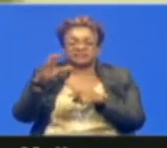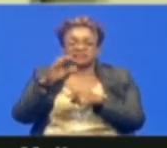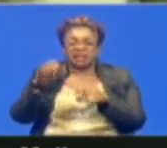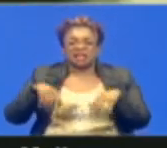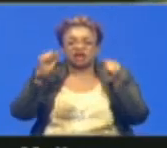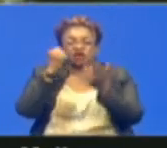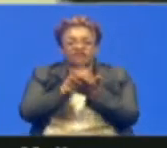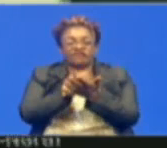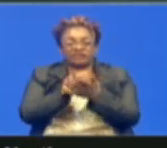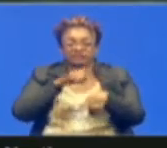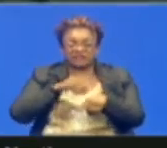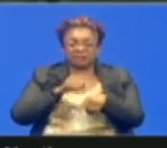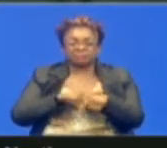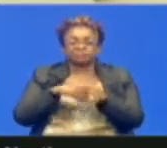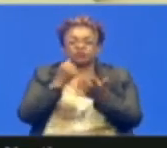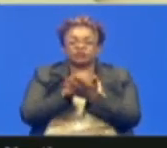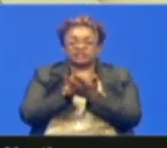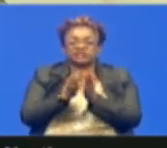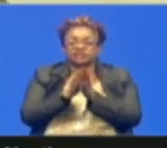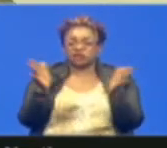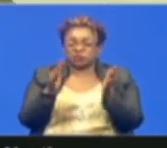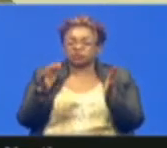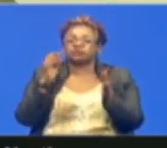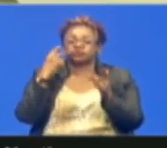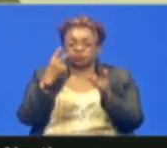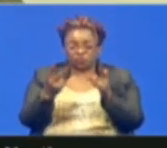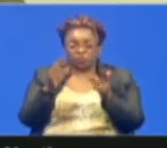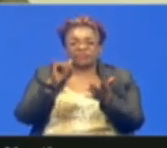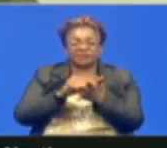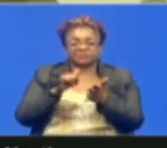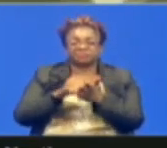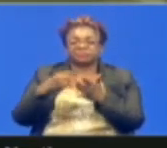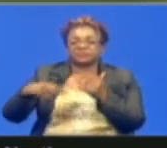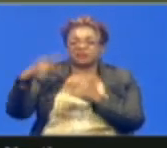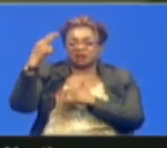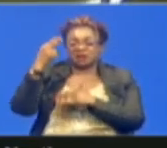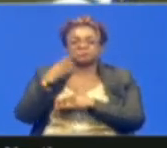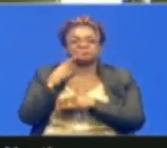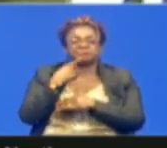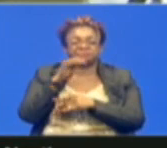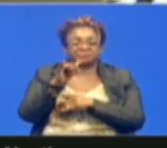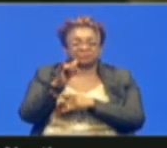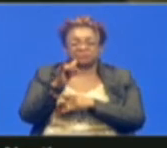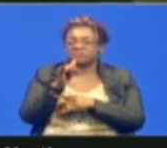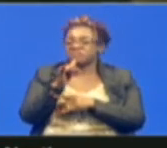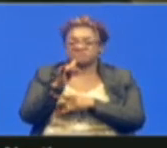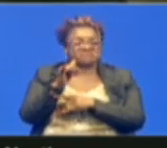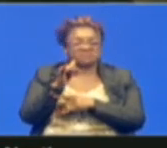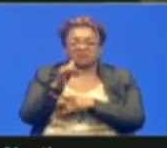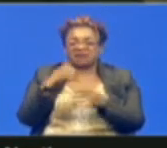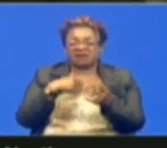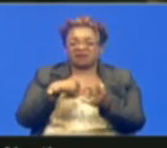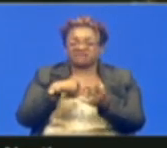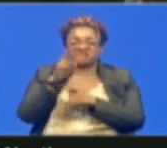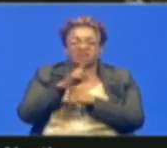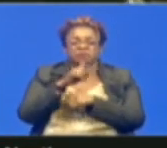after the Auditor General flagged the inflated cost. The commission, however, says the building was undervalued at the time of sale. And the idea